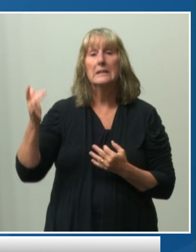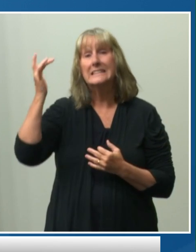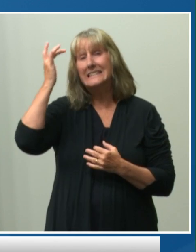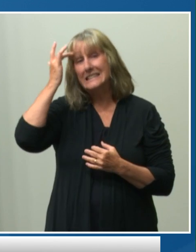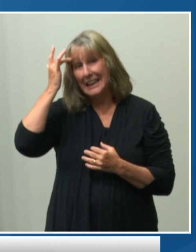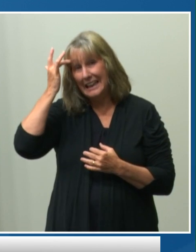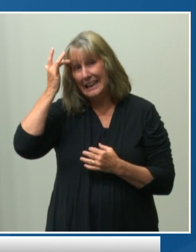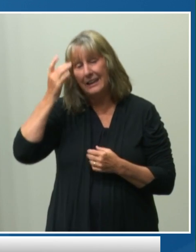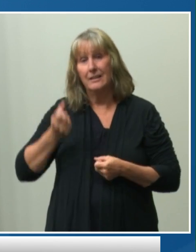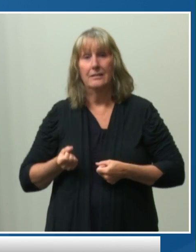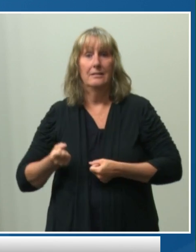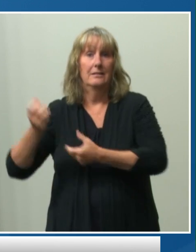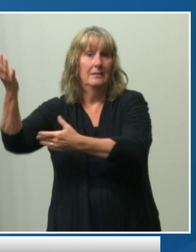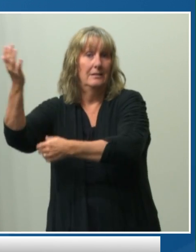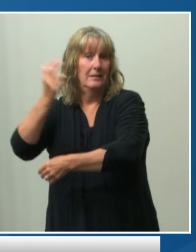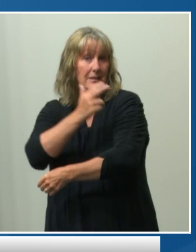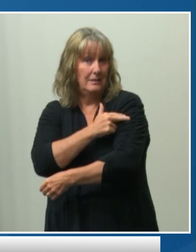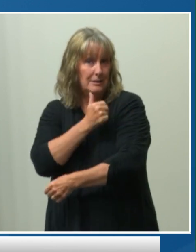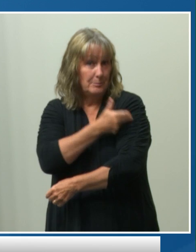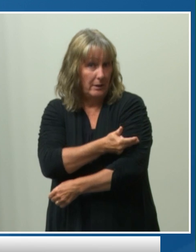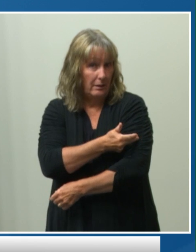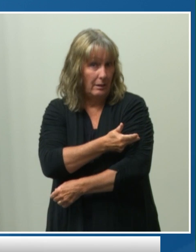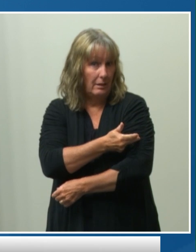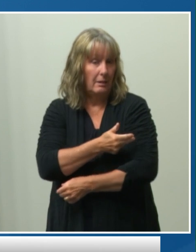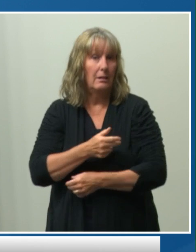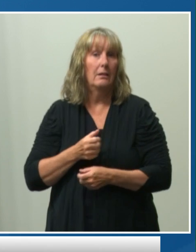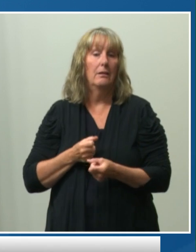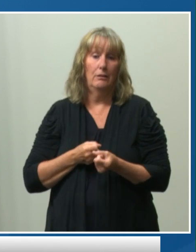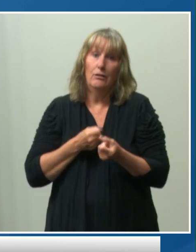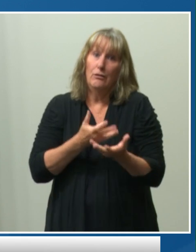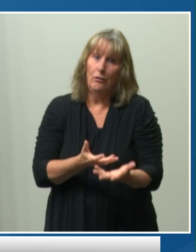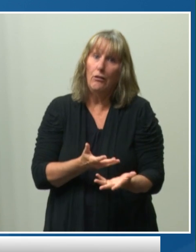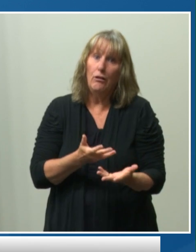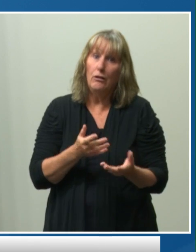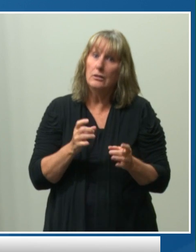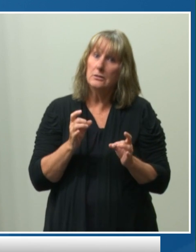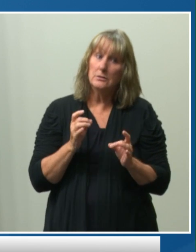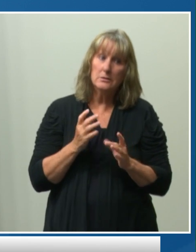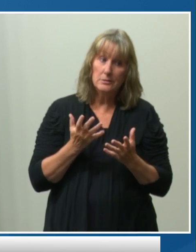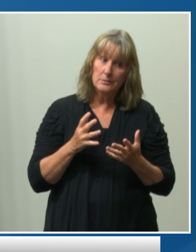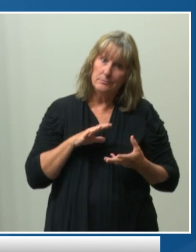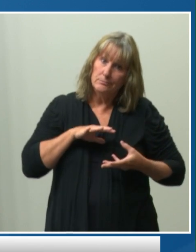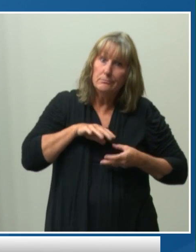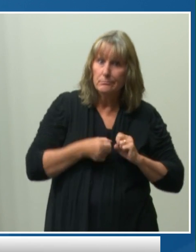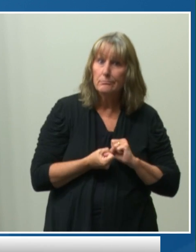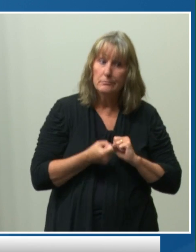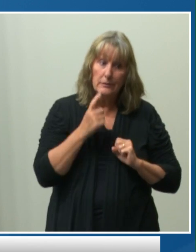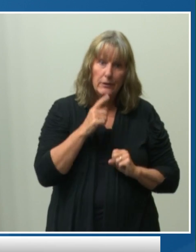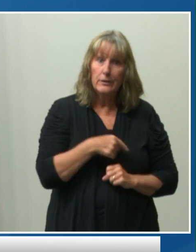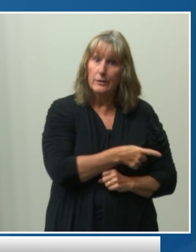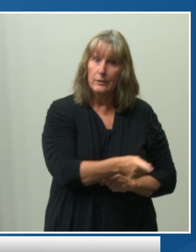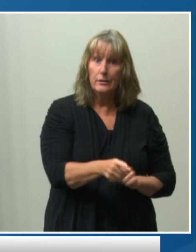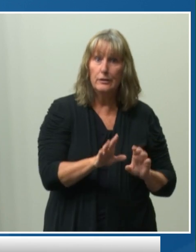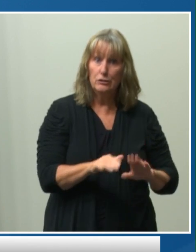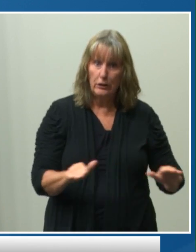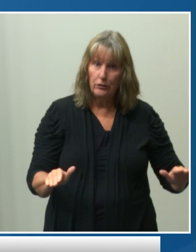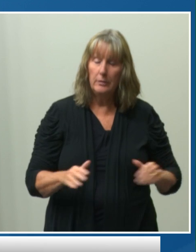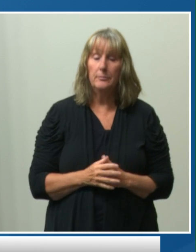to be in the hospital, and causing some devastating outcomes. And I would just like